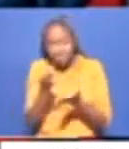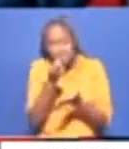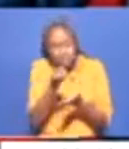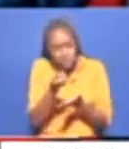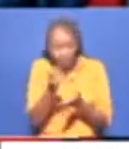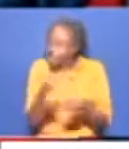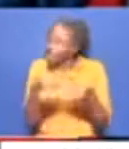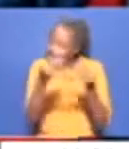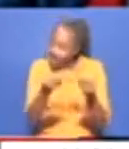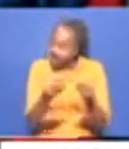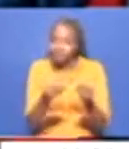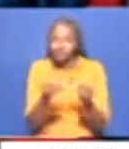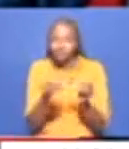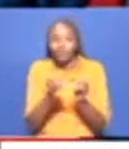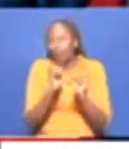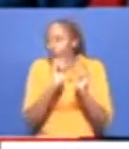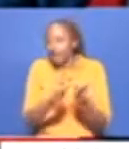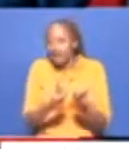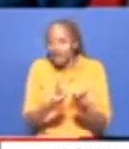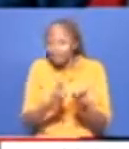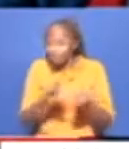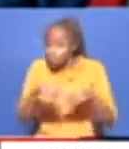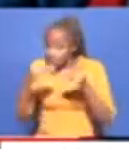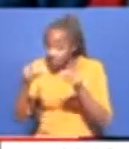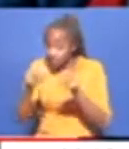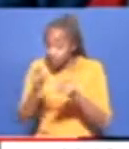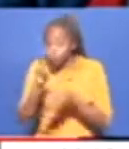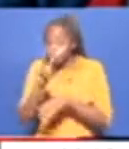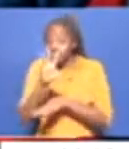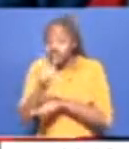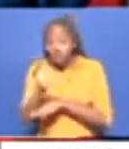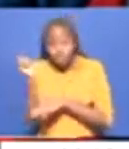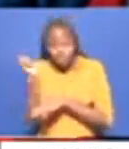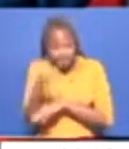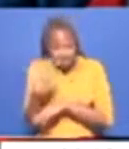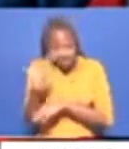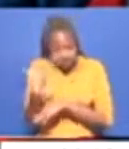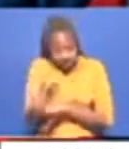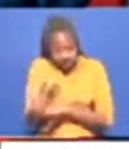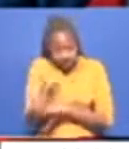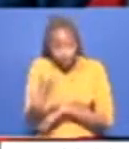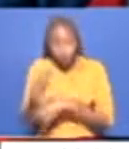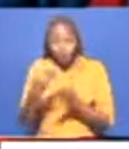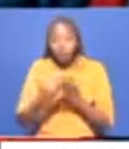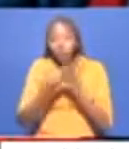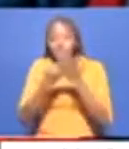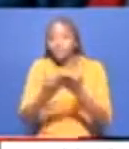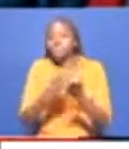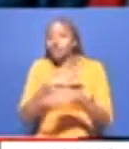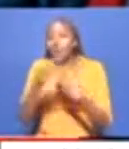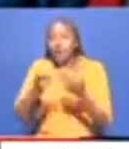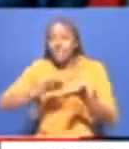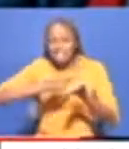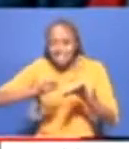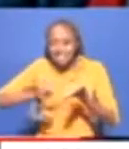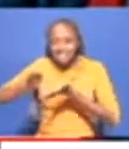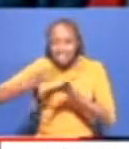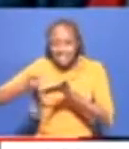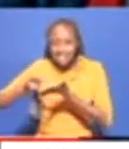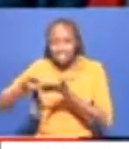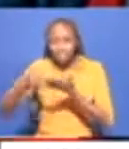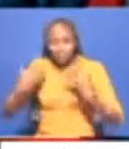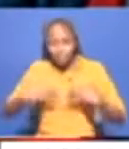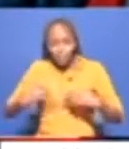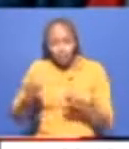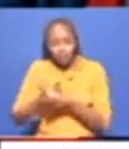shall give you up to 25th of May to submit the rest of the signatures, so that you give us time to